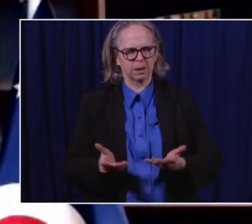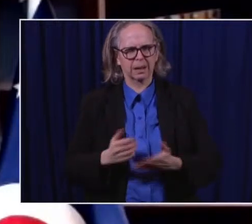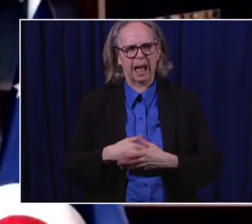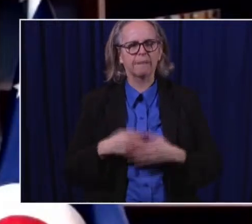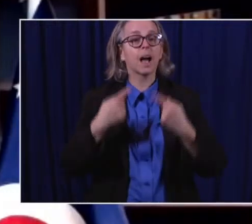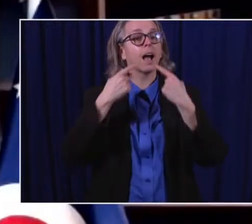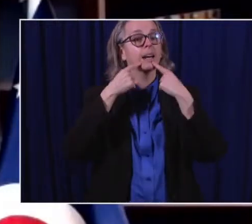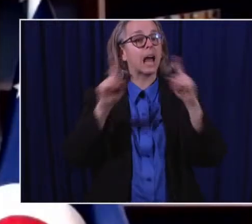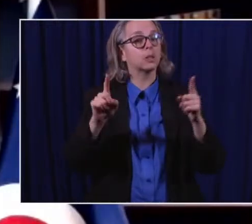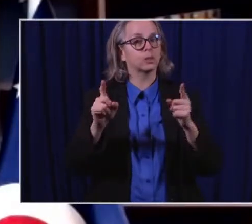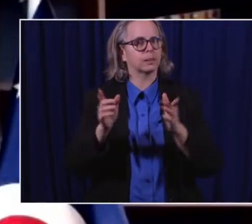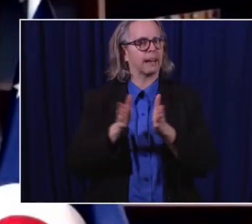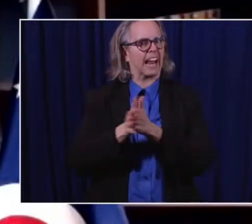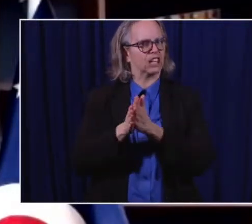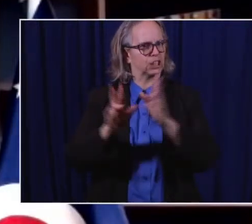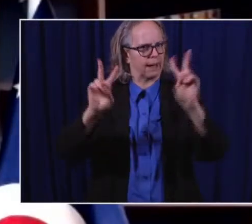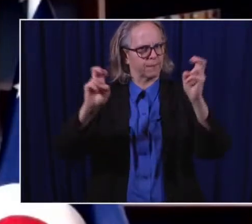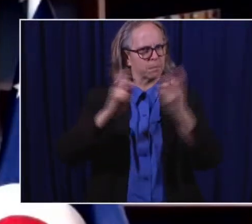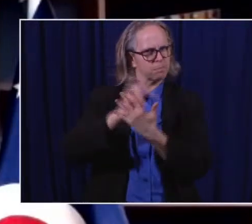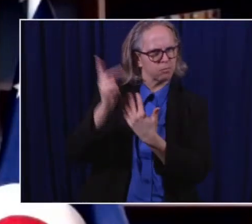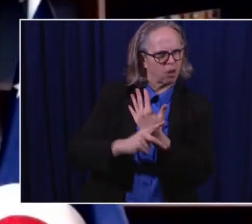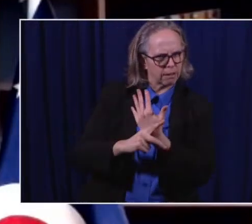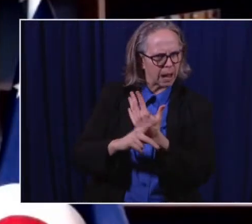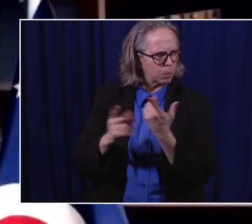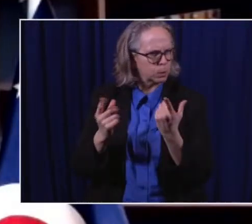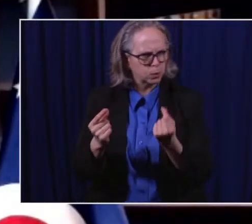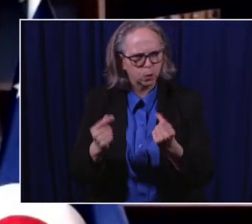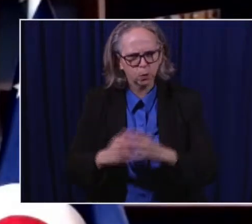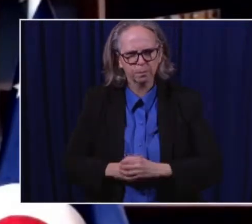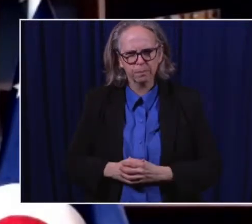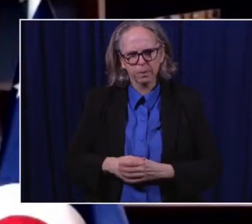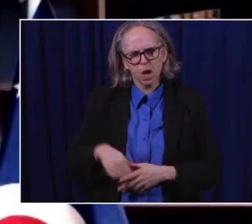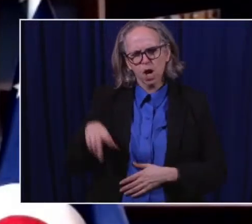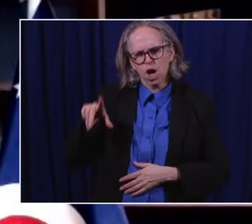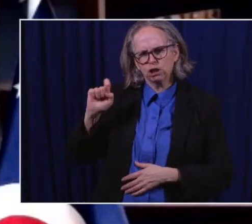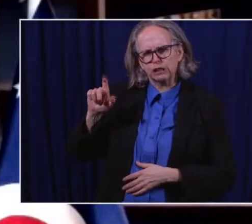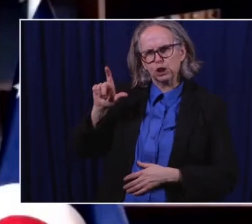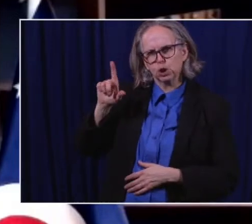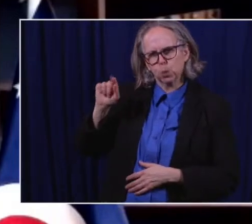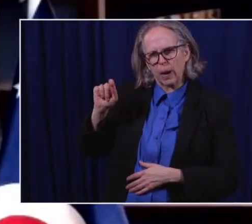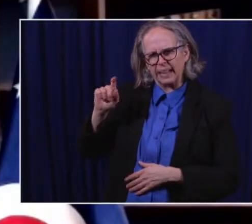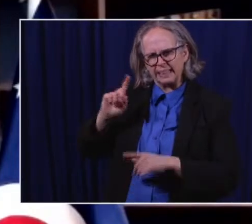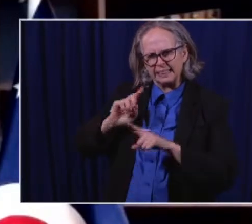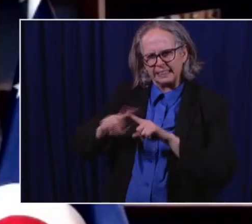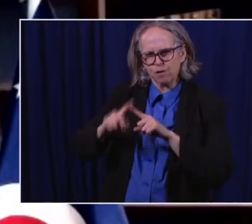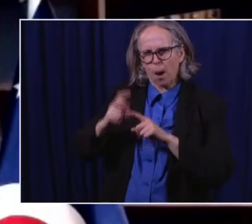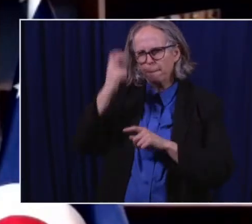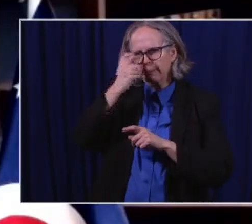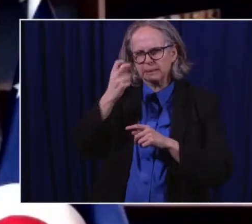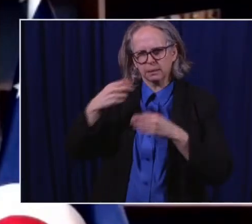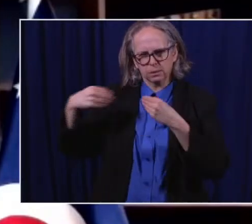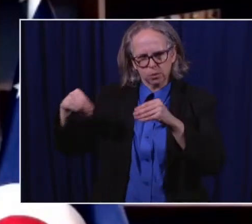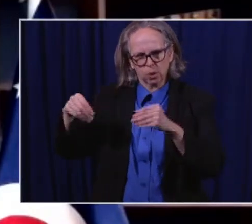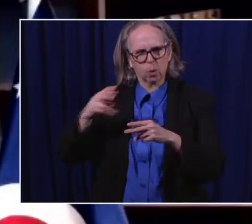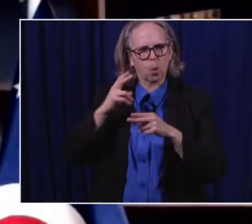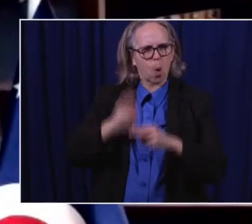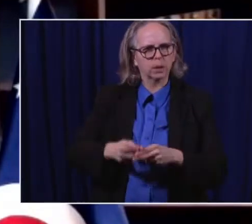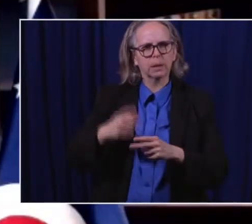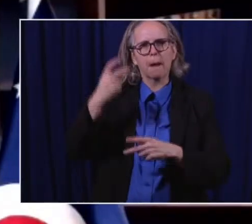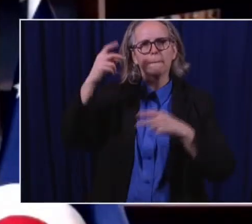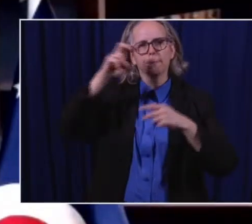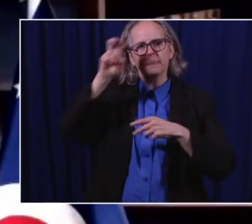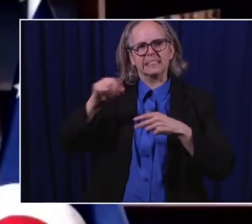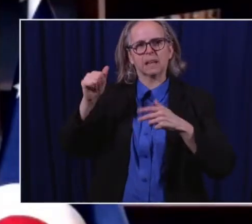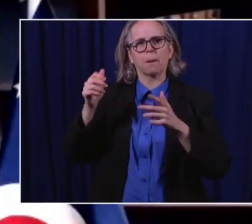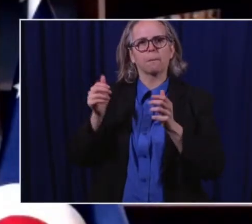it is having to do with 120 pizza shops around Ohio are participating in what's called Pizza with a Purpose. Pizza with a Purpose.